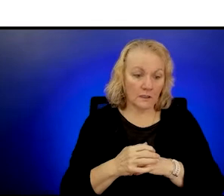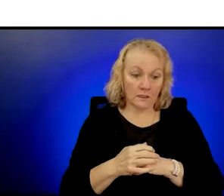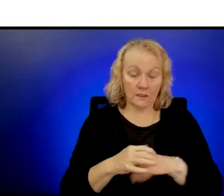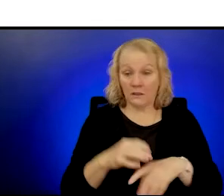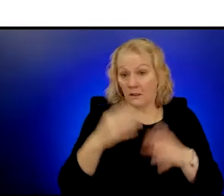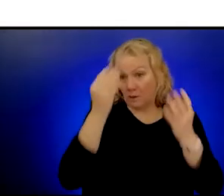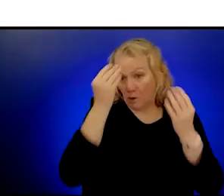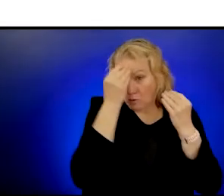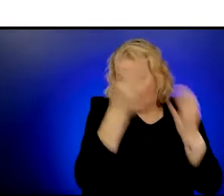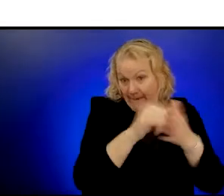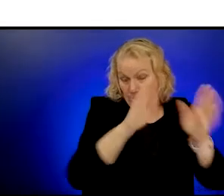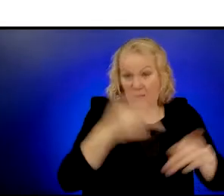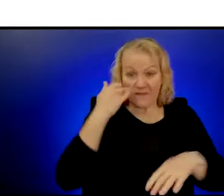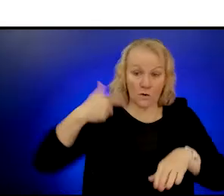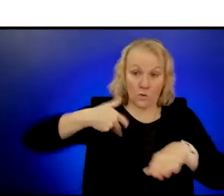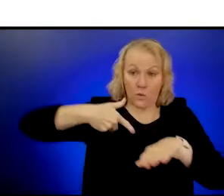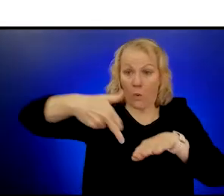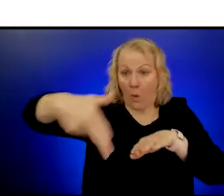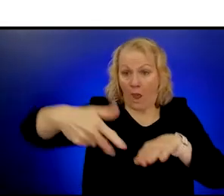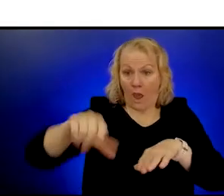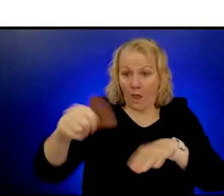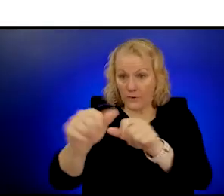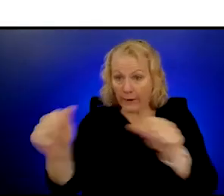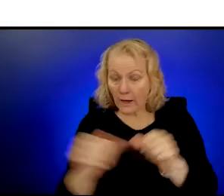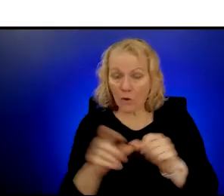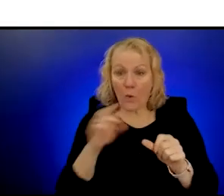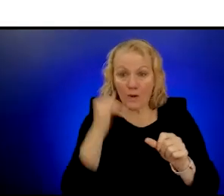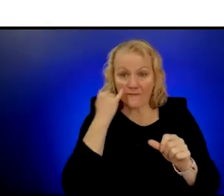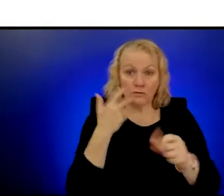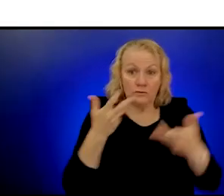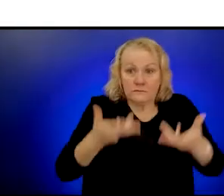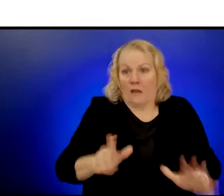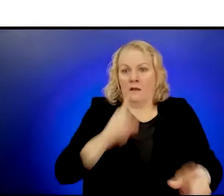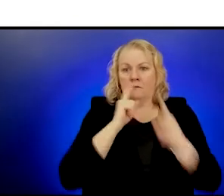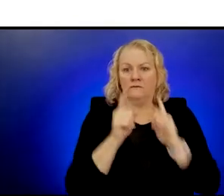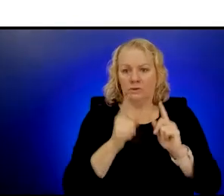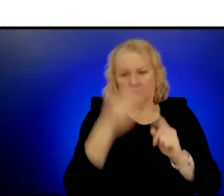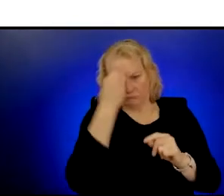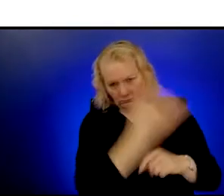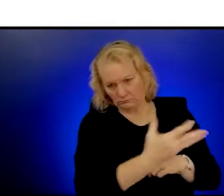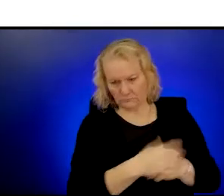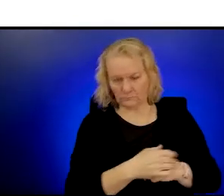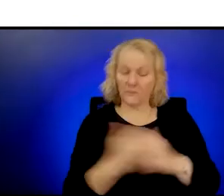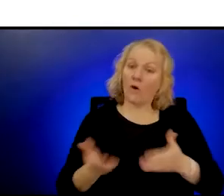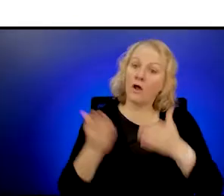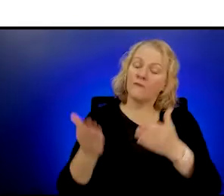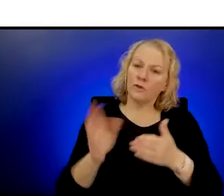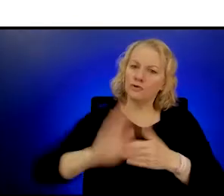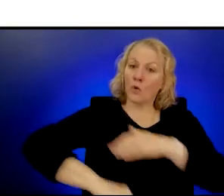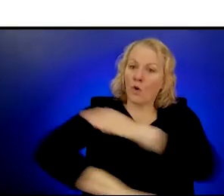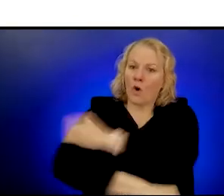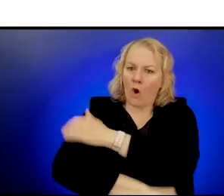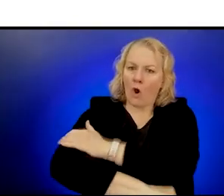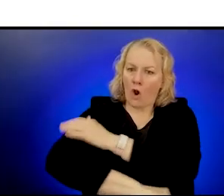person if you're walking to another area or ending the conversation. Offer the person your arm when